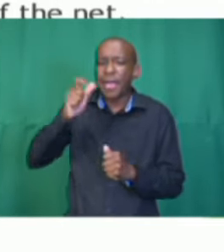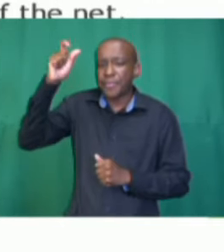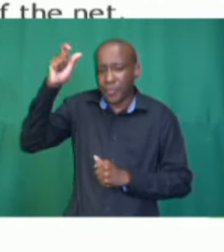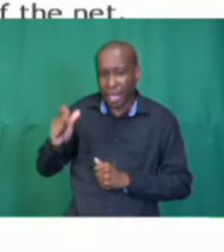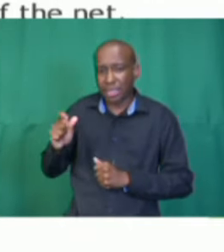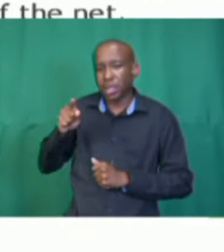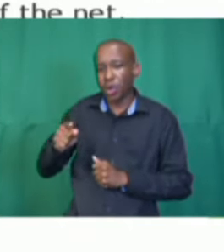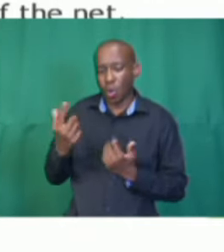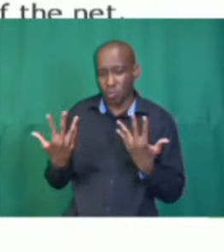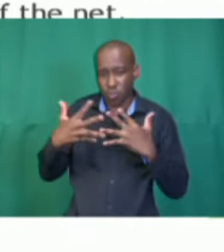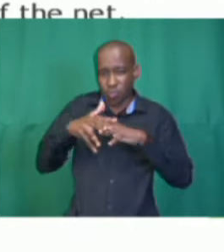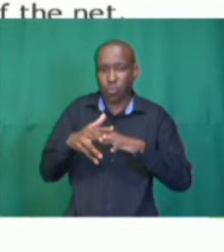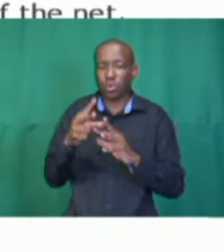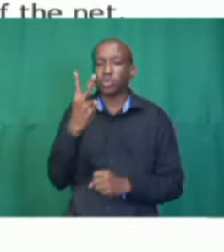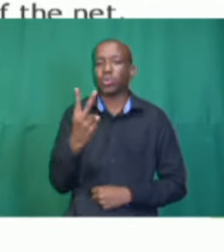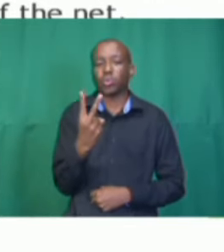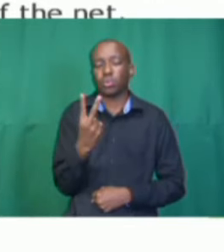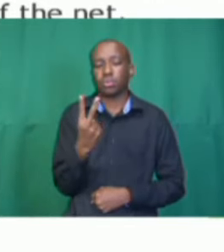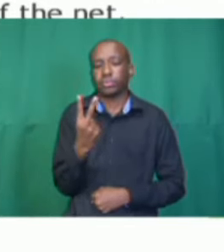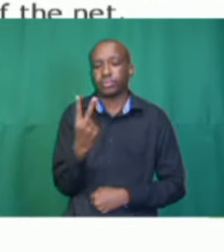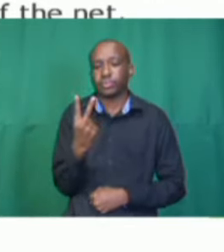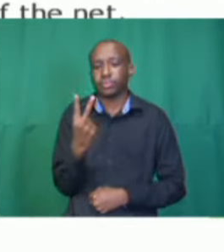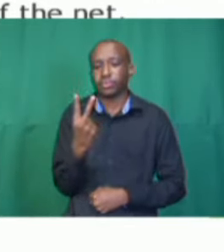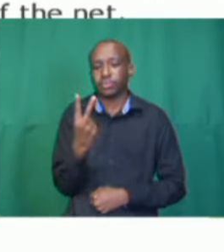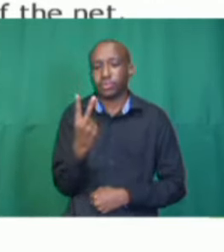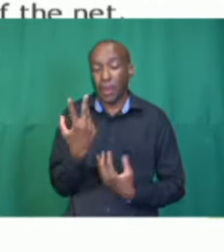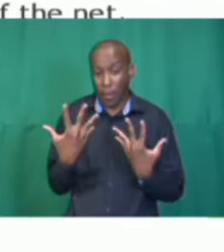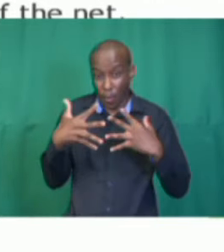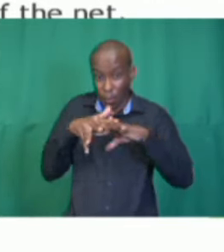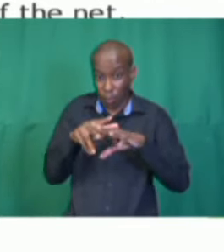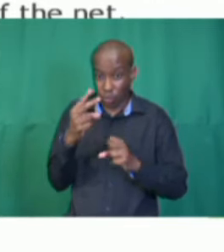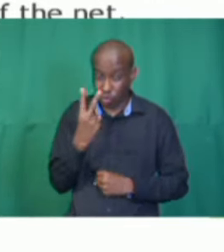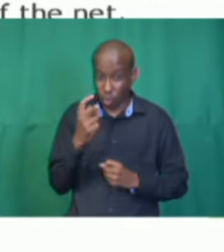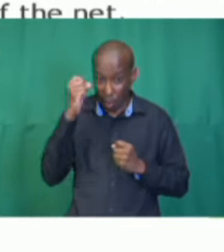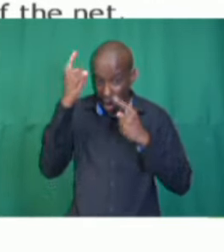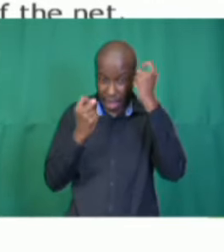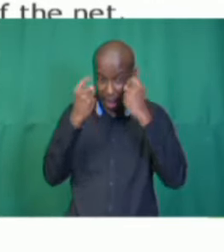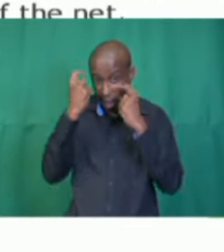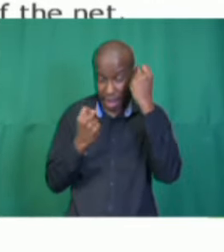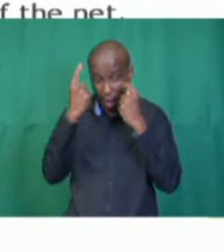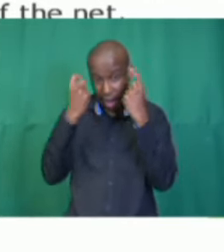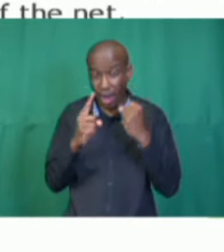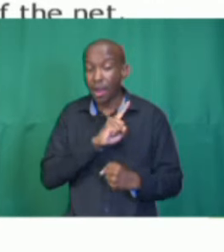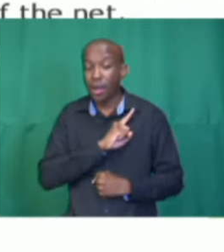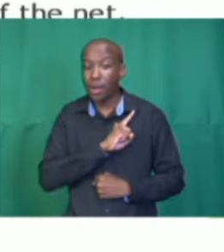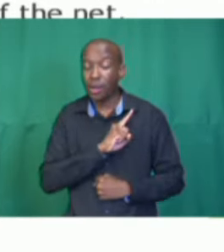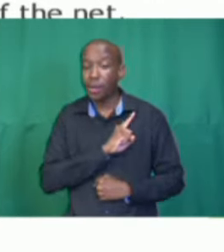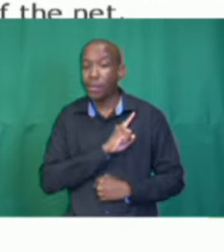combine these two? So he combined these two ideas so that the second